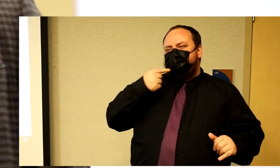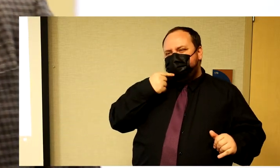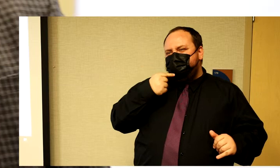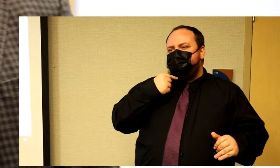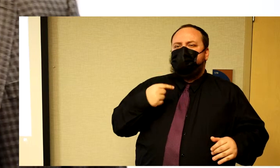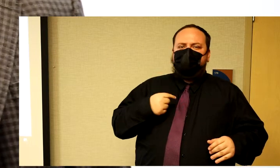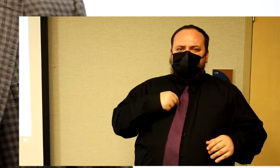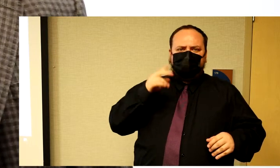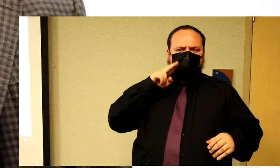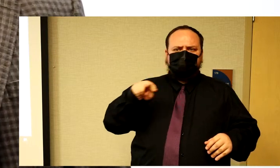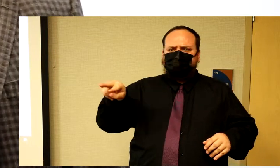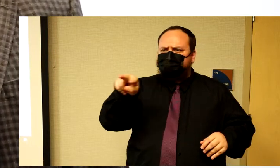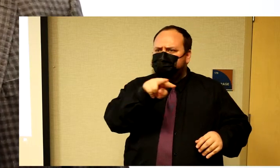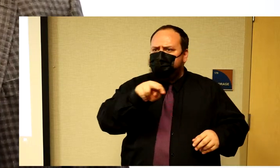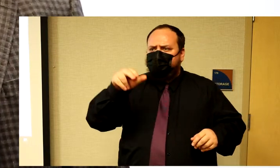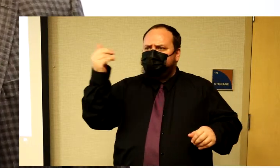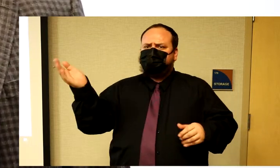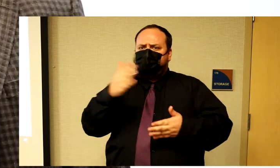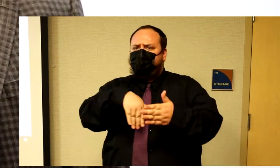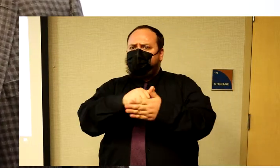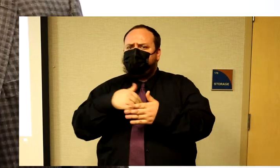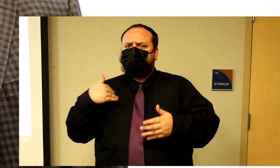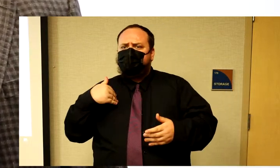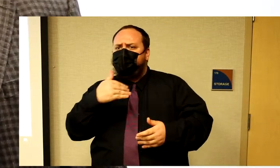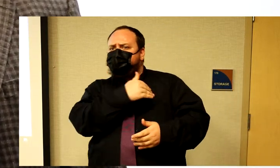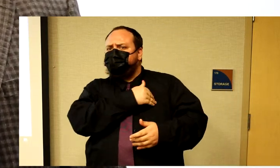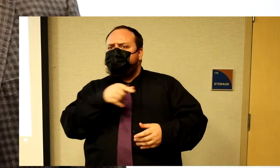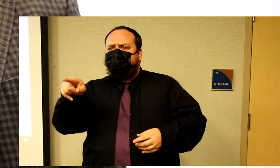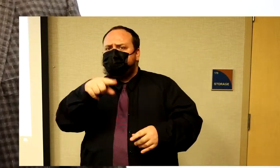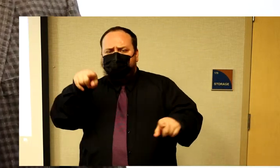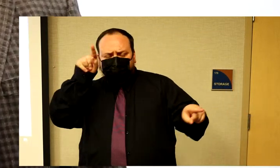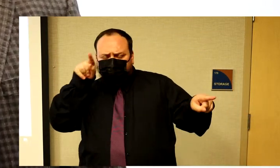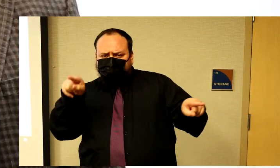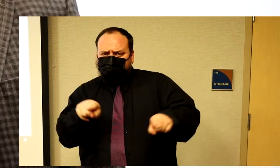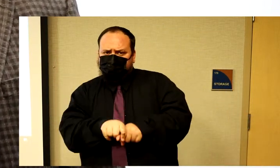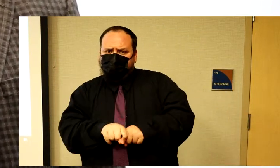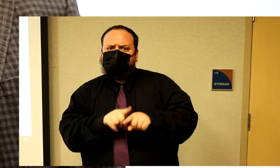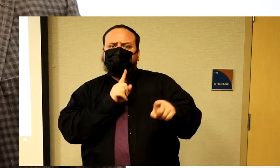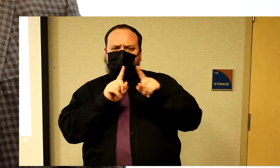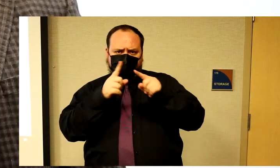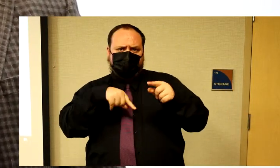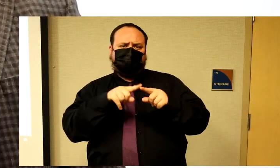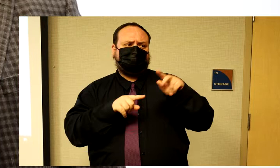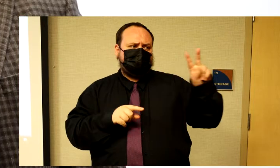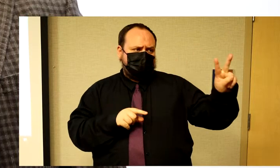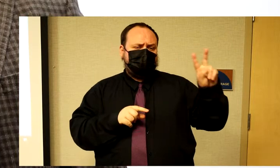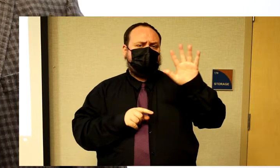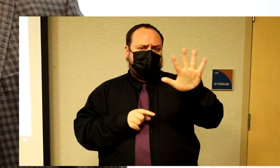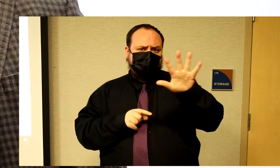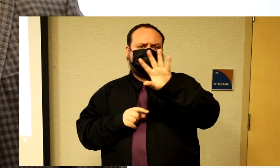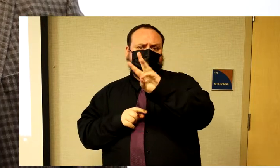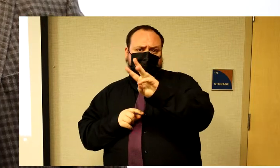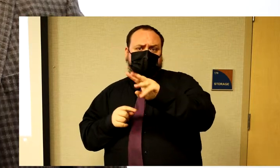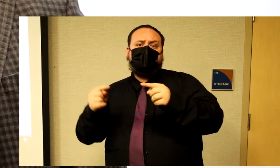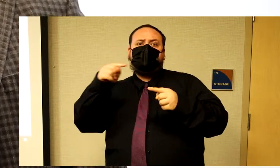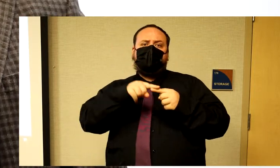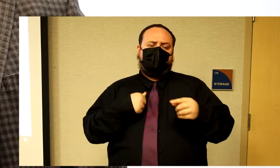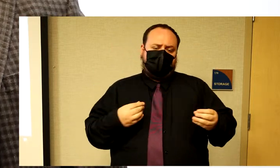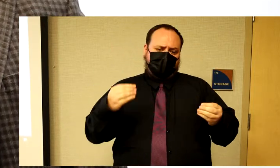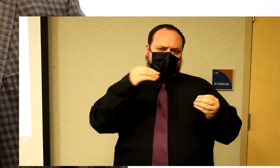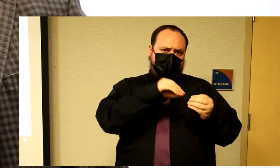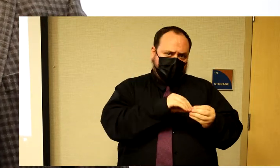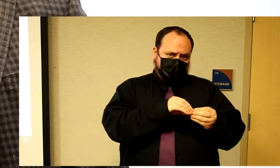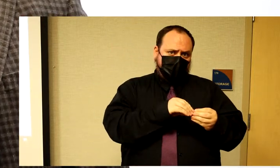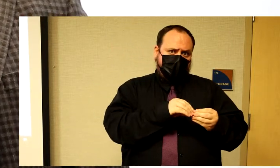I'd look for the consensus that we could continue to talk about maps 2, 5, and 6 until we have more information about map